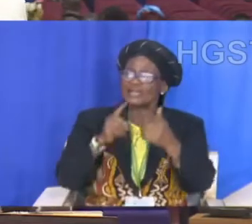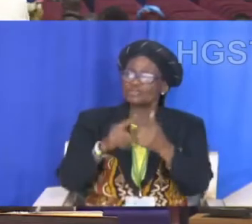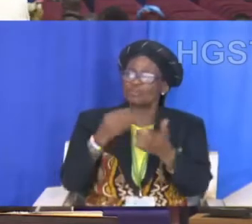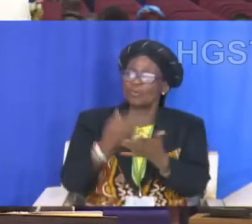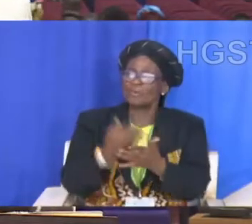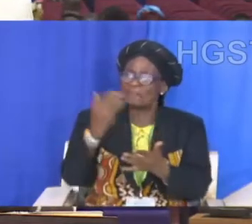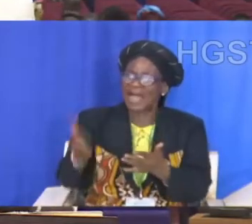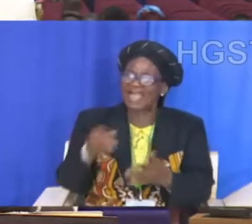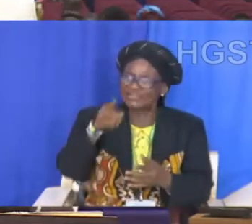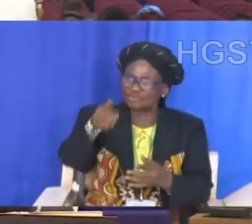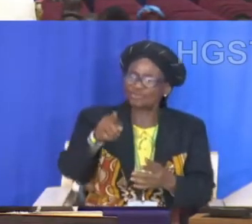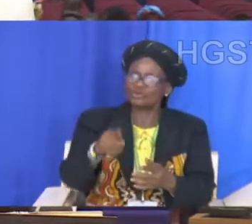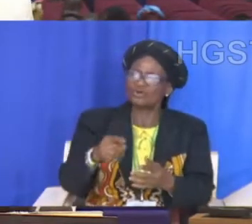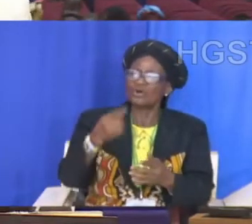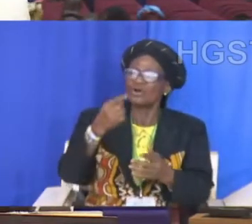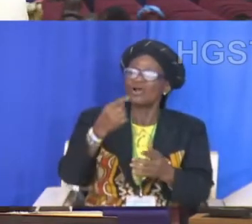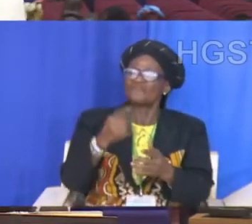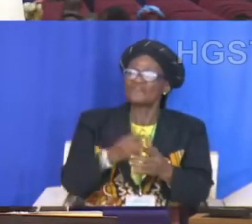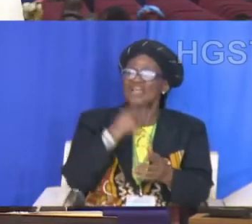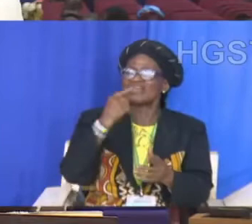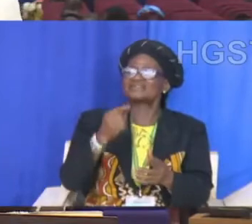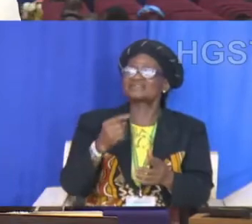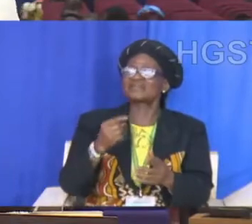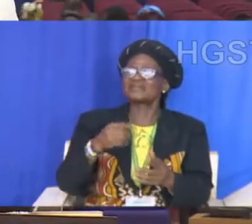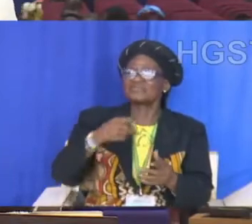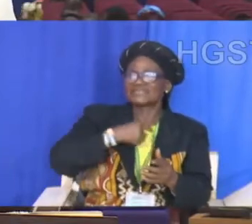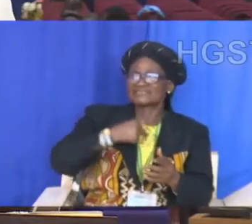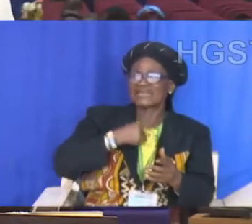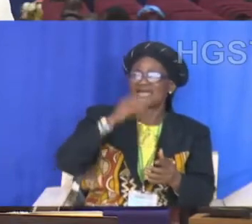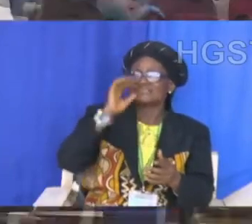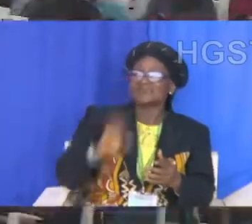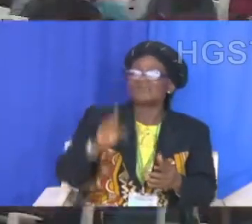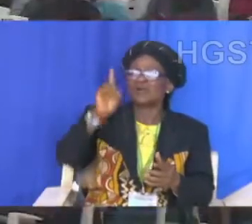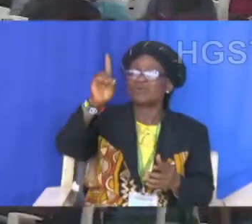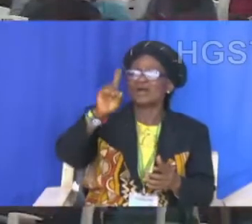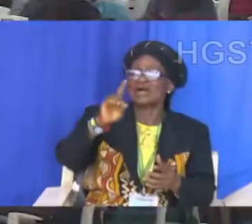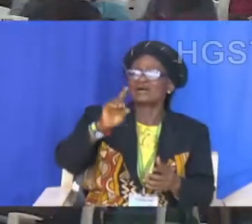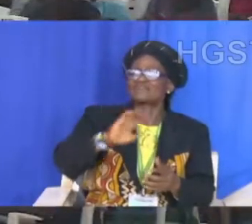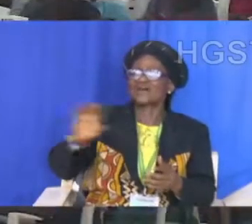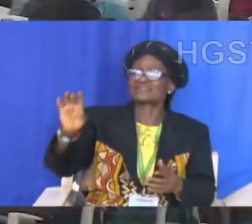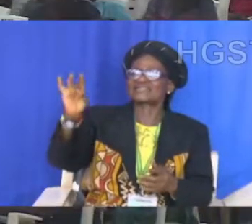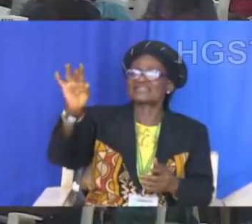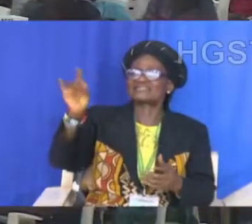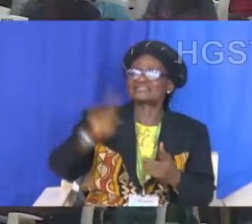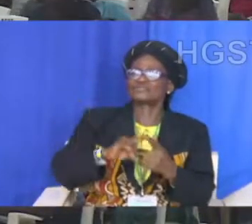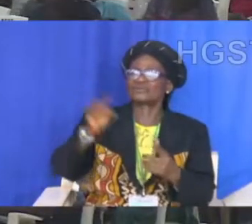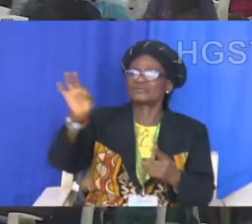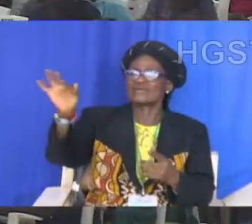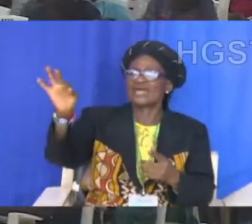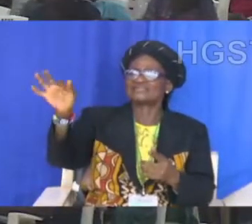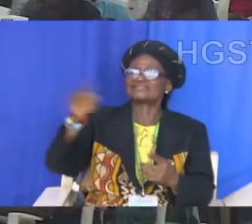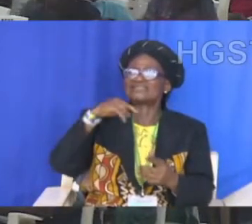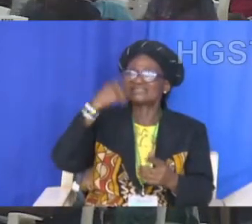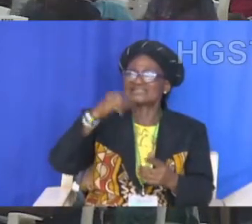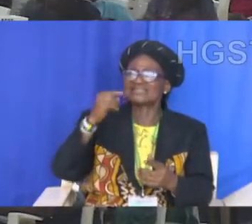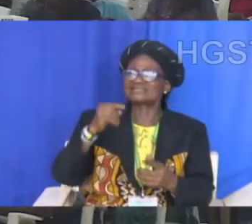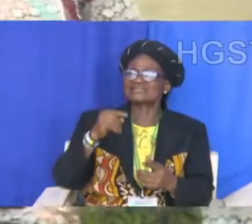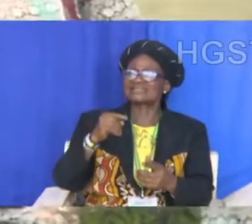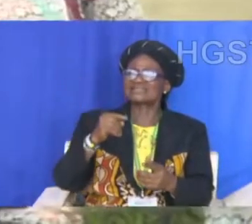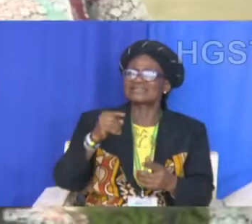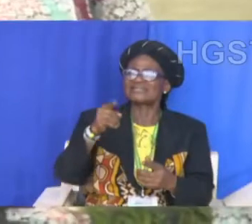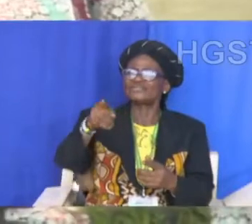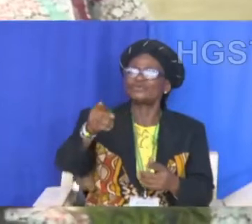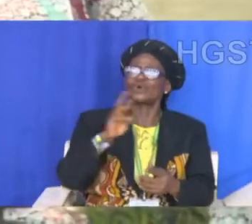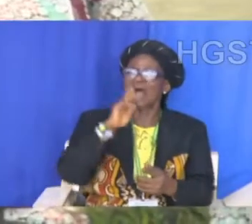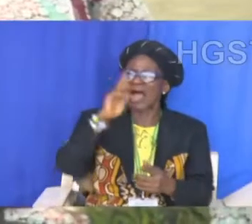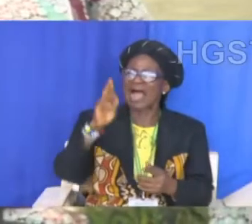1 Peter chapter 1, verses 18 and 19. 1 Peter 1, 18 and 19 says, you are bought with